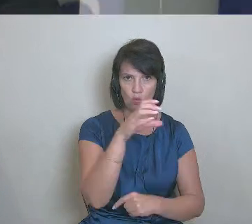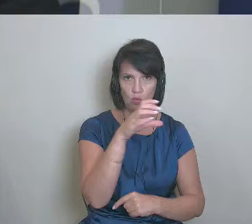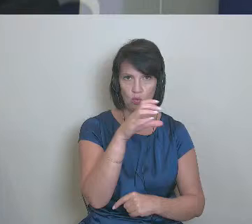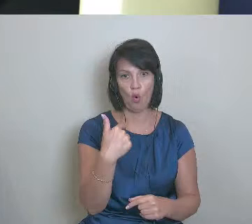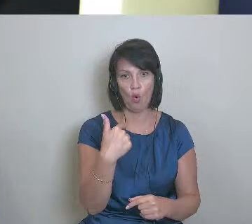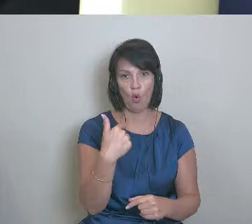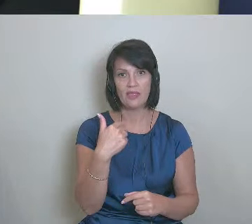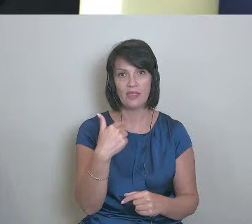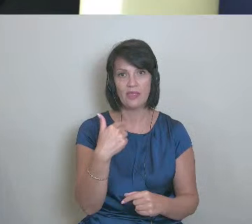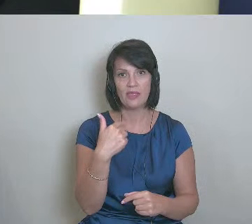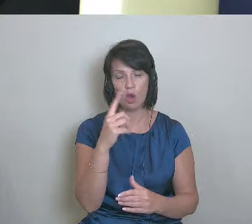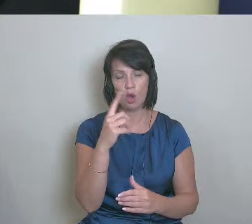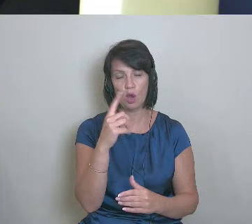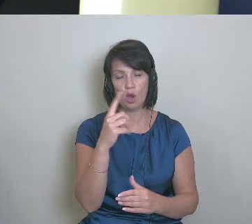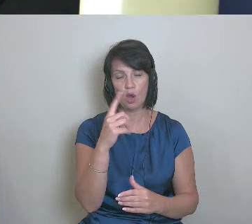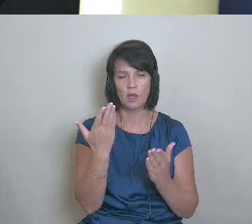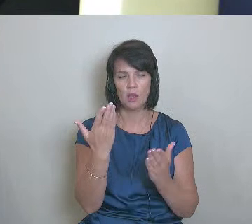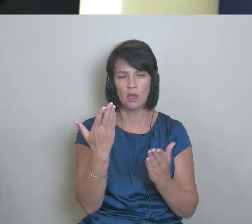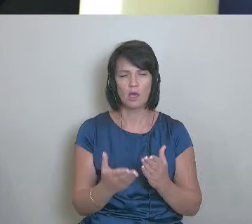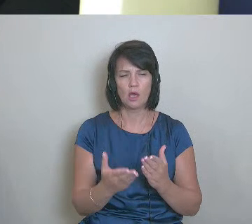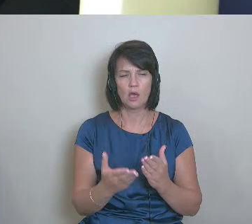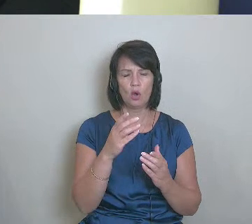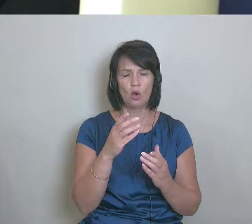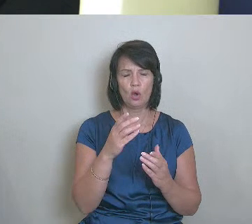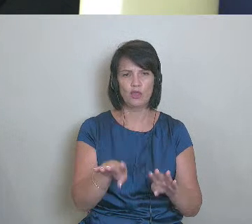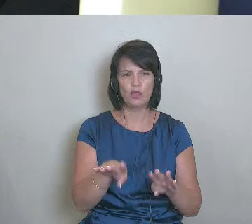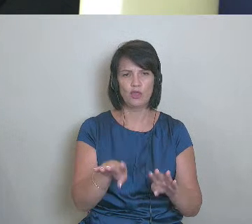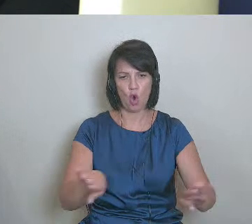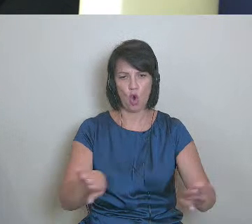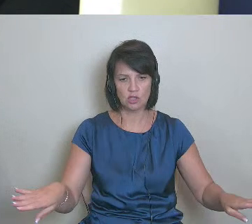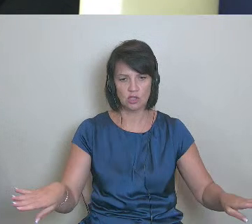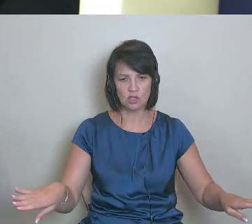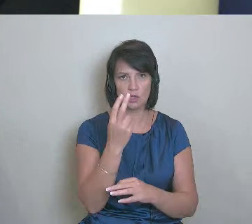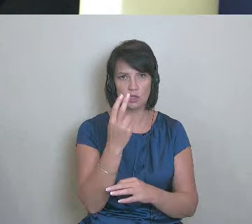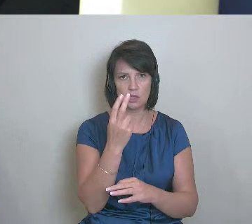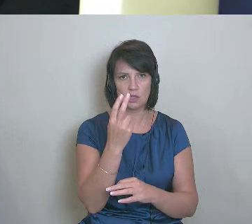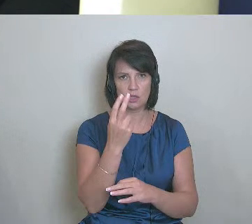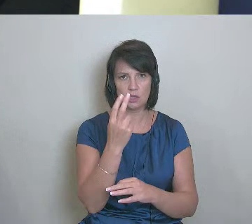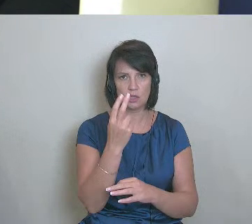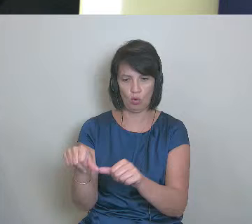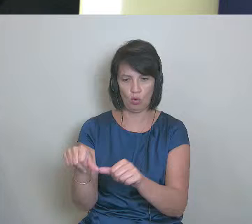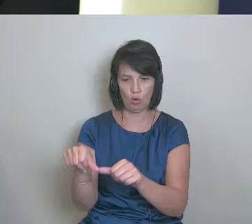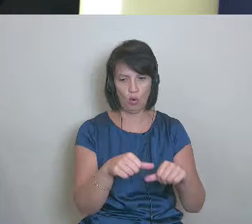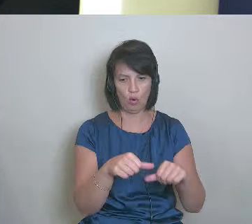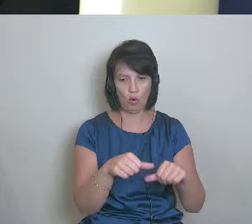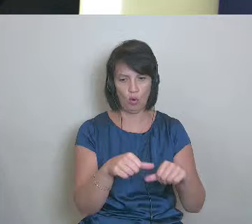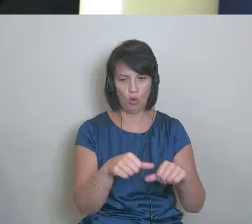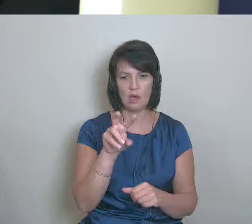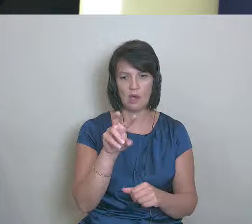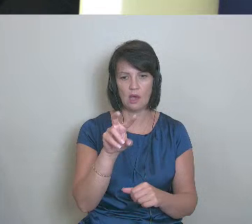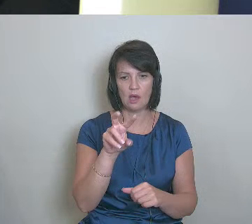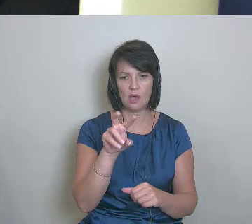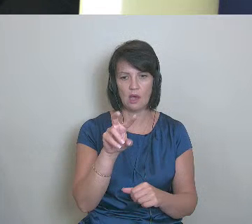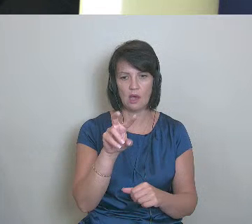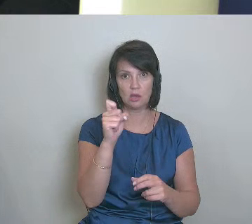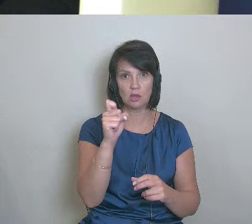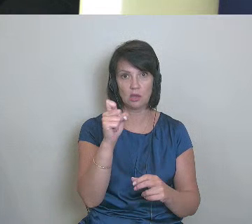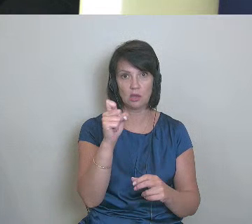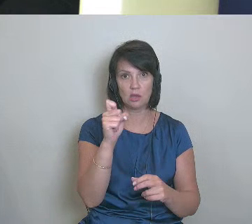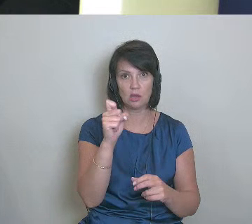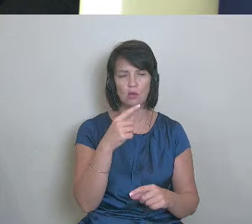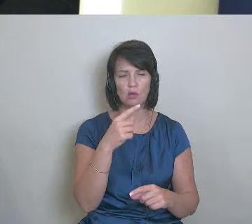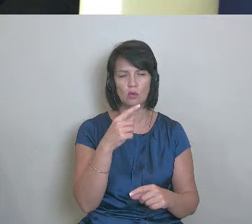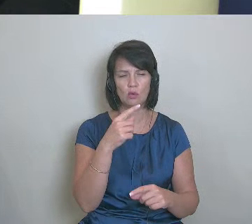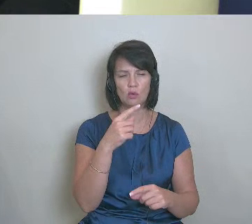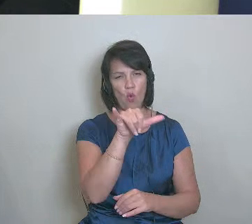Pablo. If they have traveled to different TECs, but one of the TECs says, oh